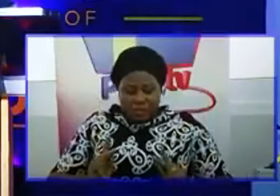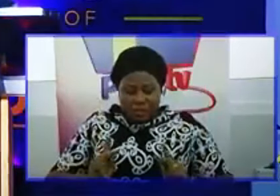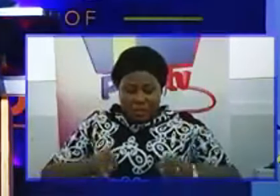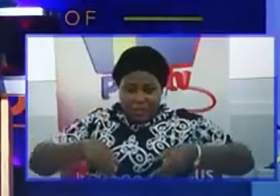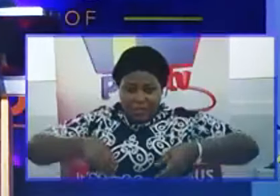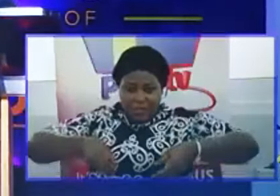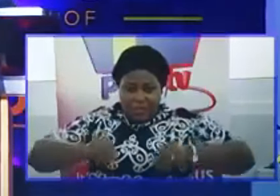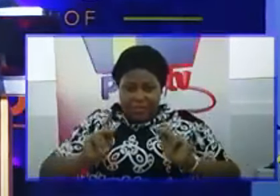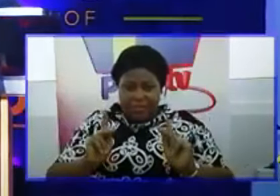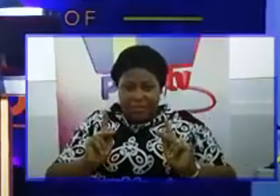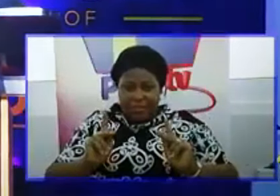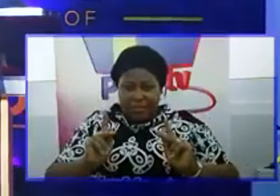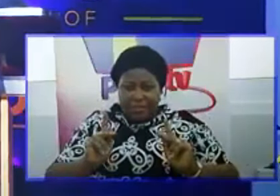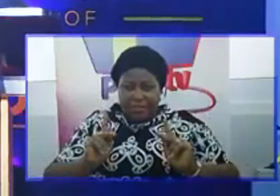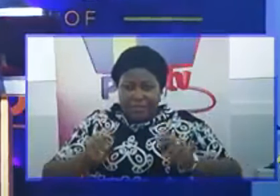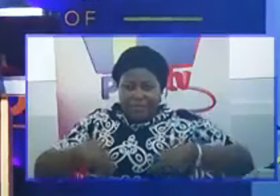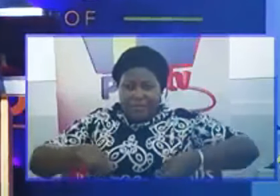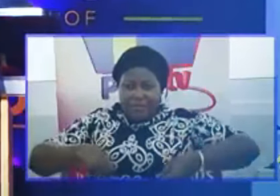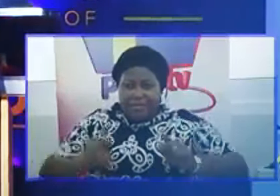Opportunity.